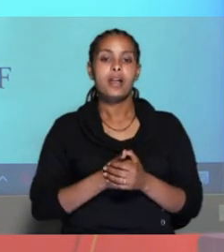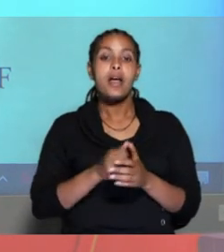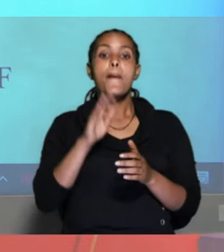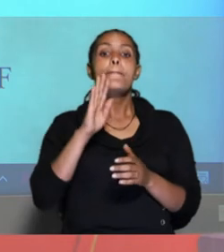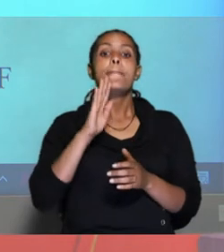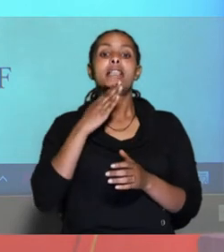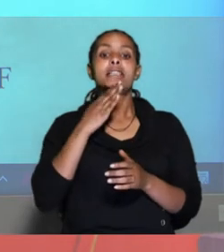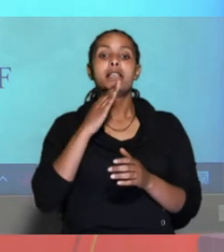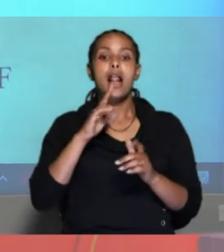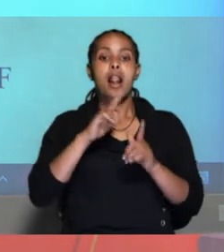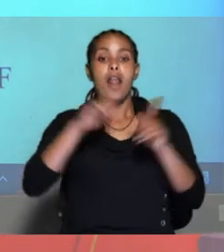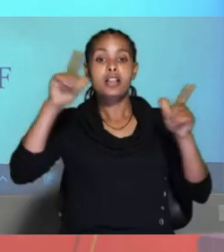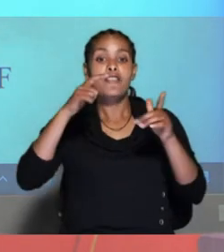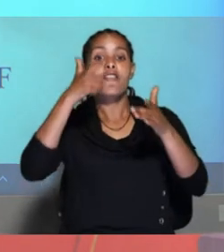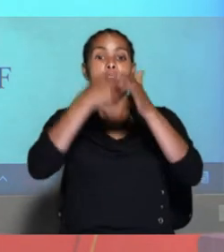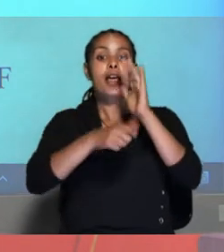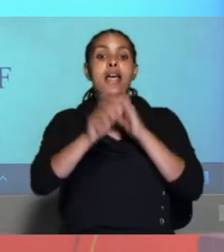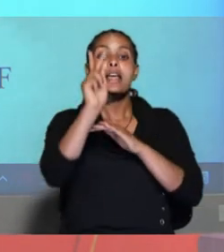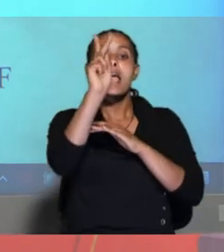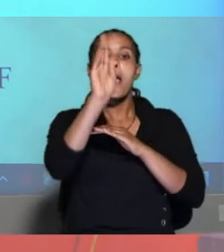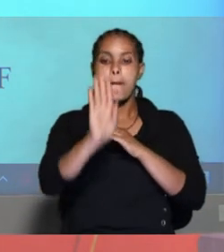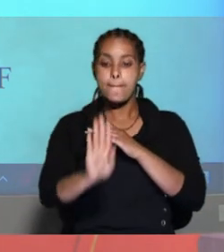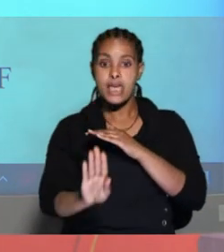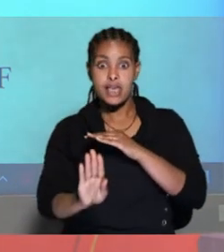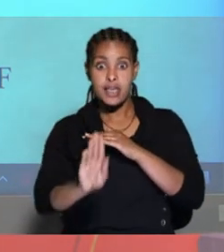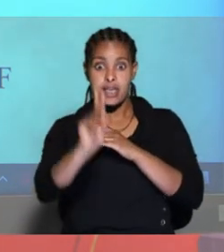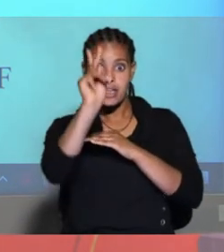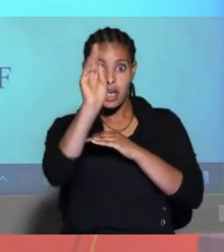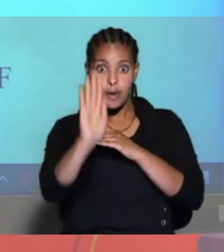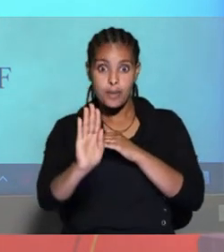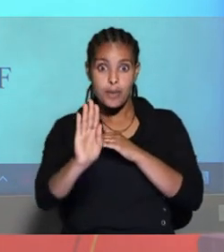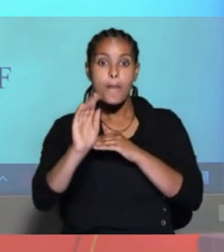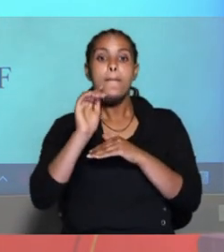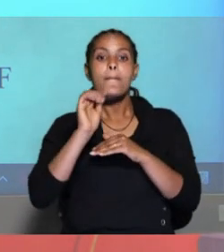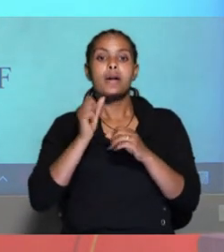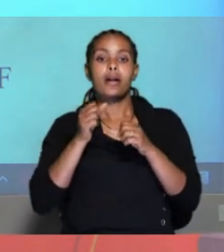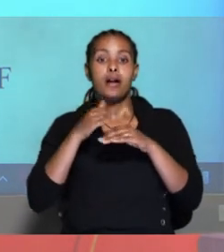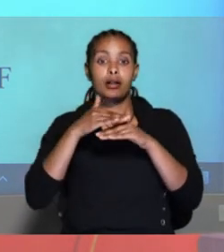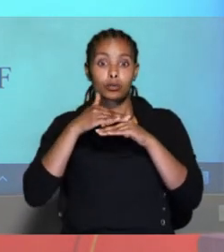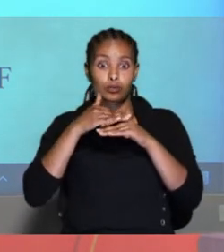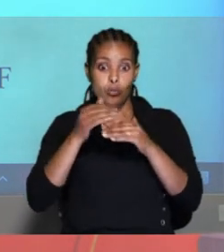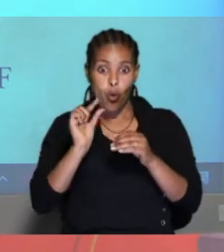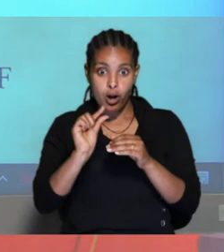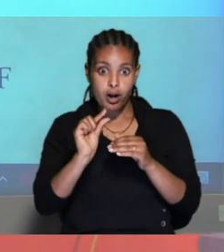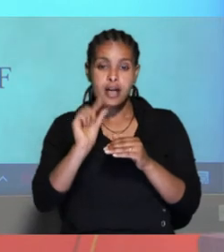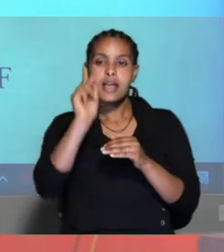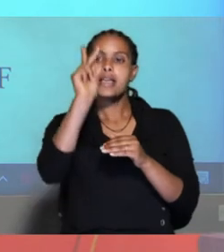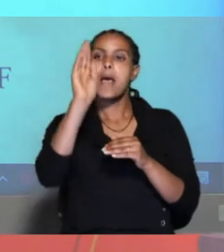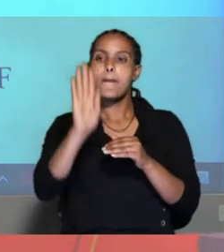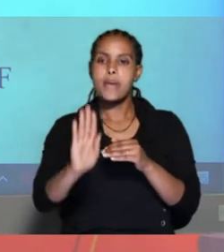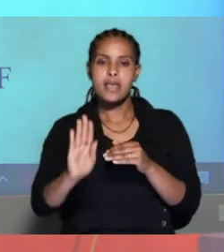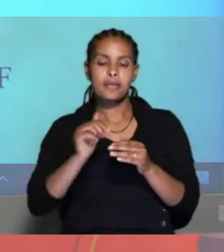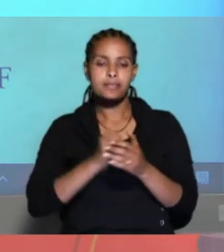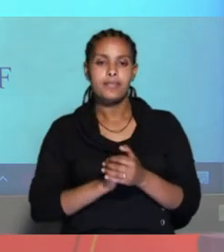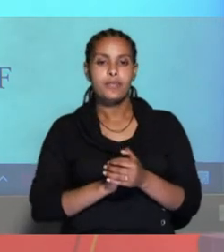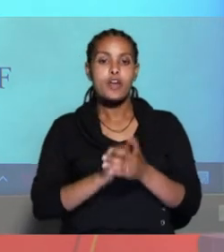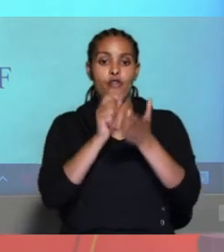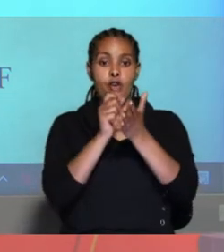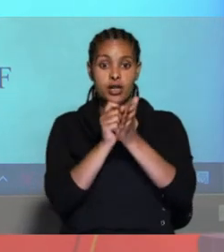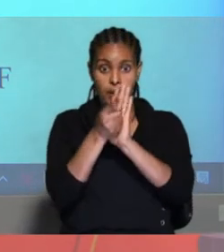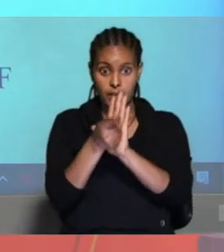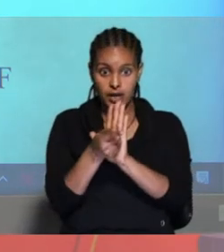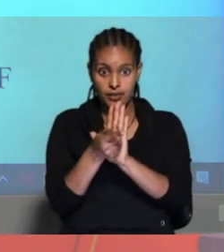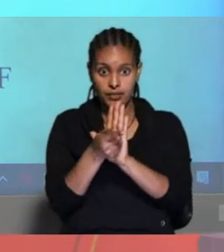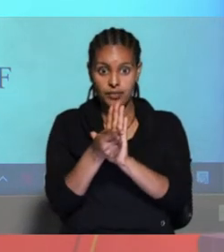Bases with larger value of Kb are stronger than bases with smaller values of Kb. For